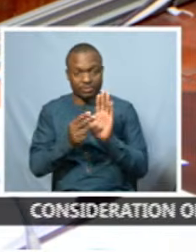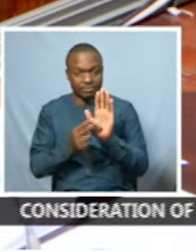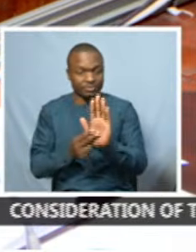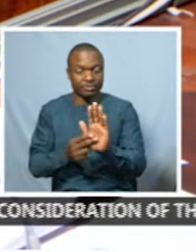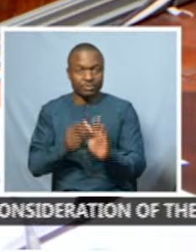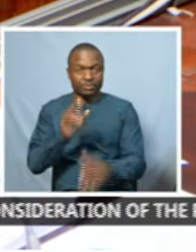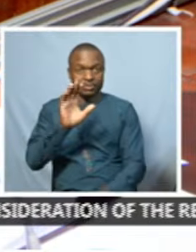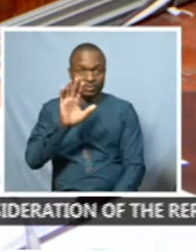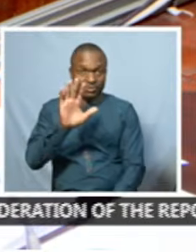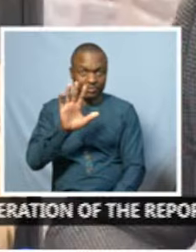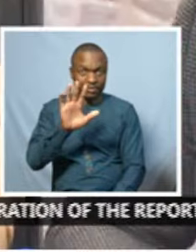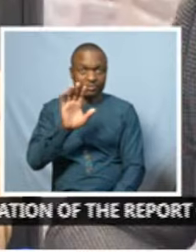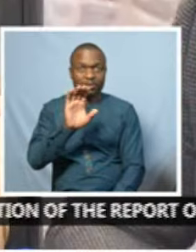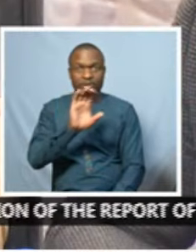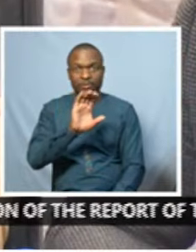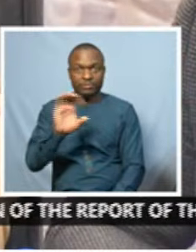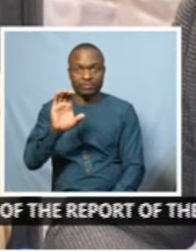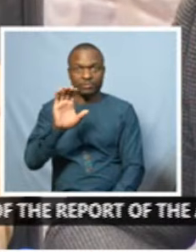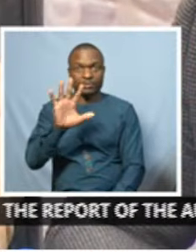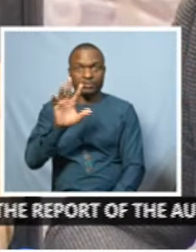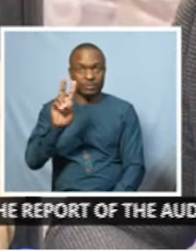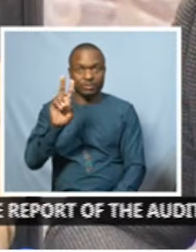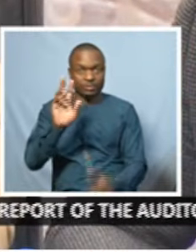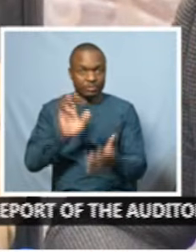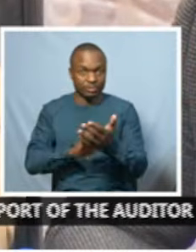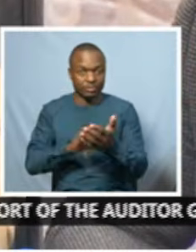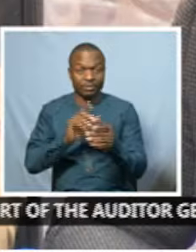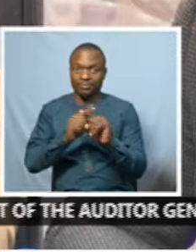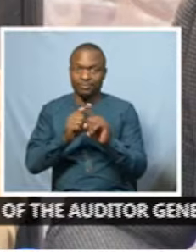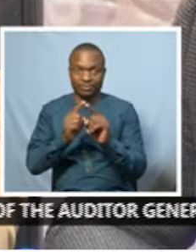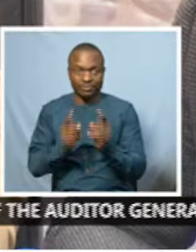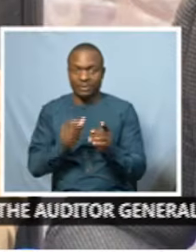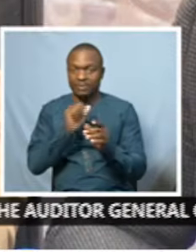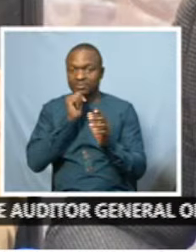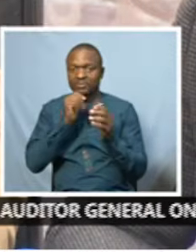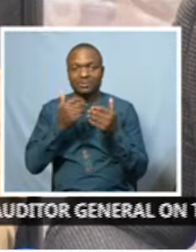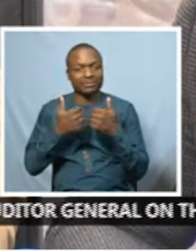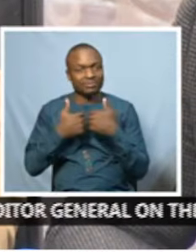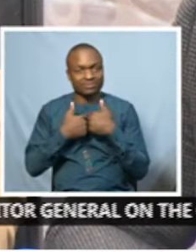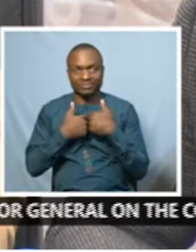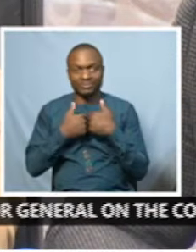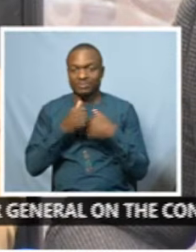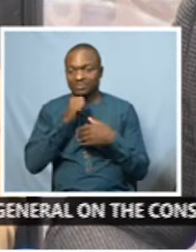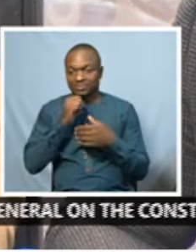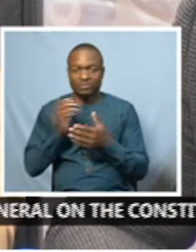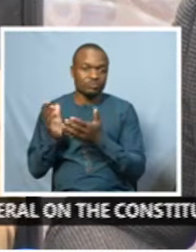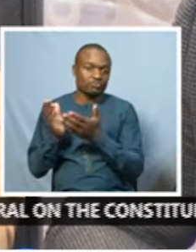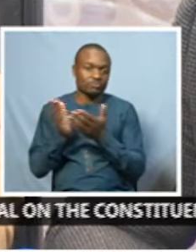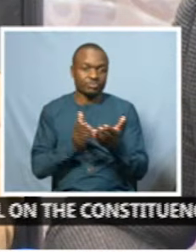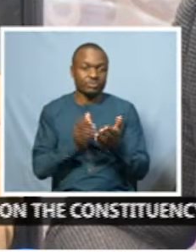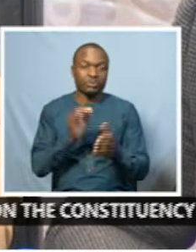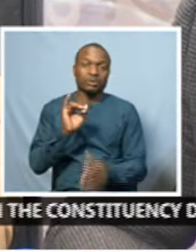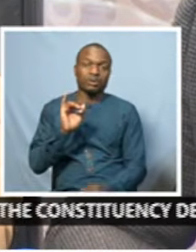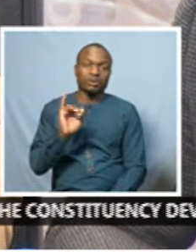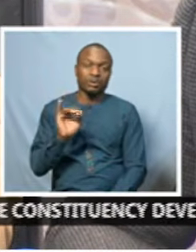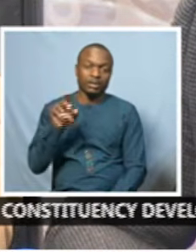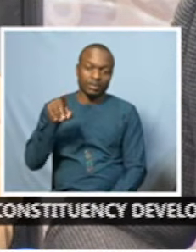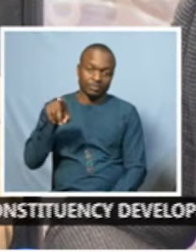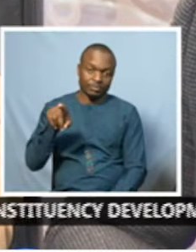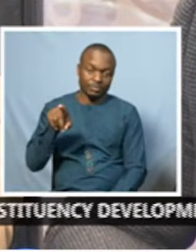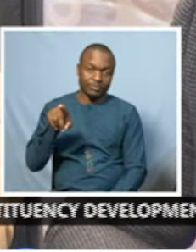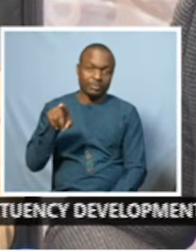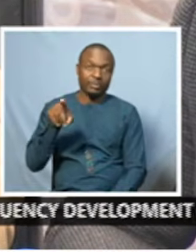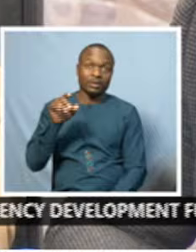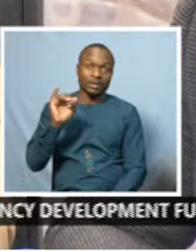the 552,000. Unfortunately, Chair, I didn't come with any IPCs or